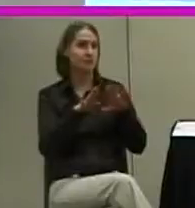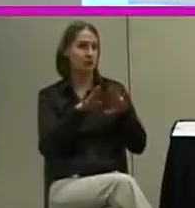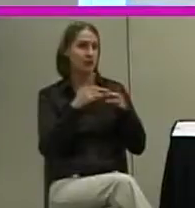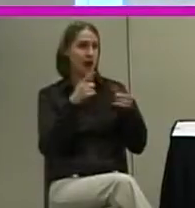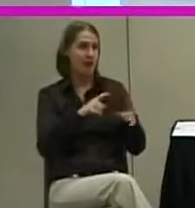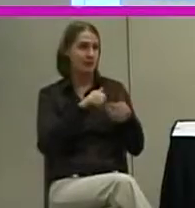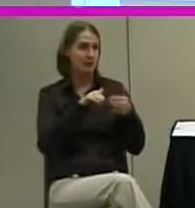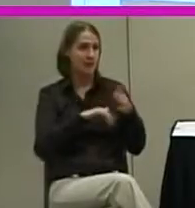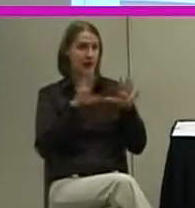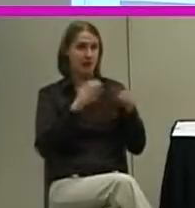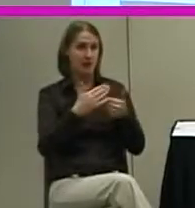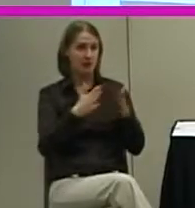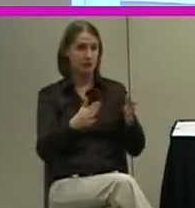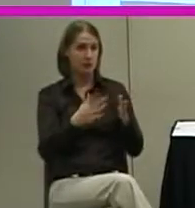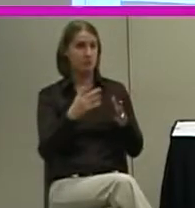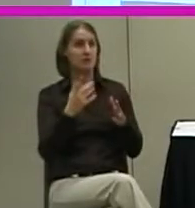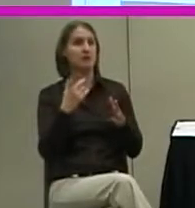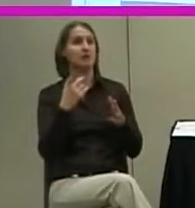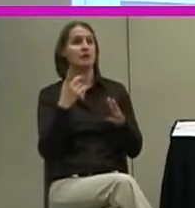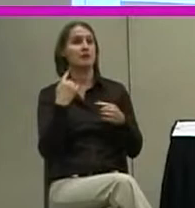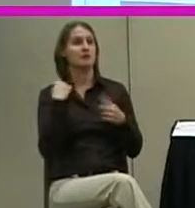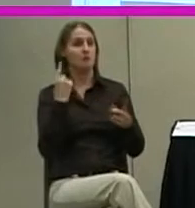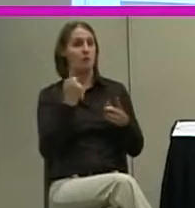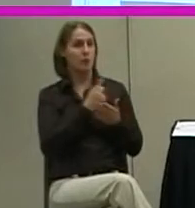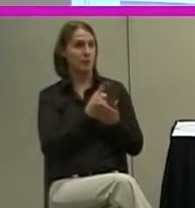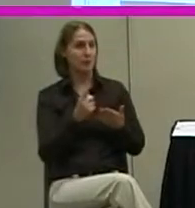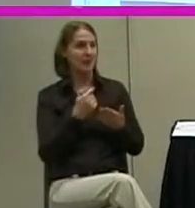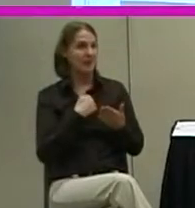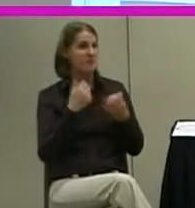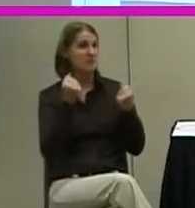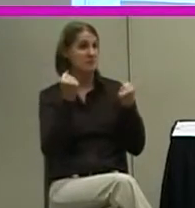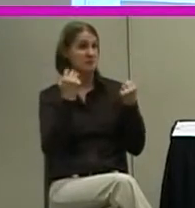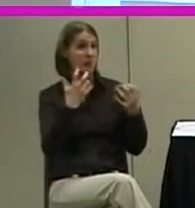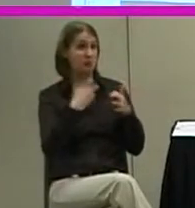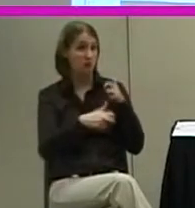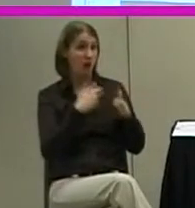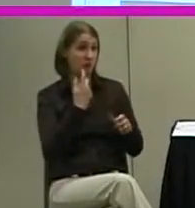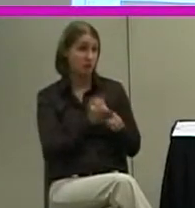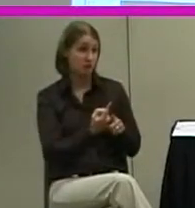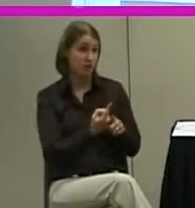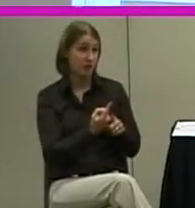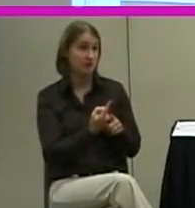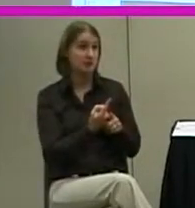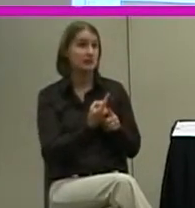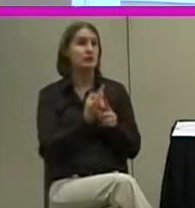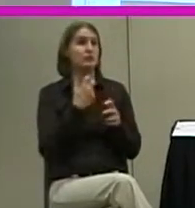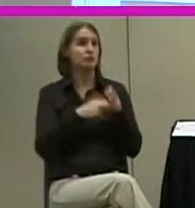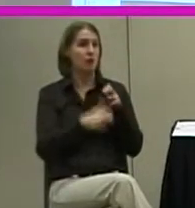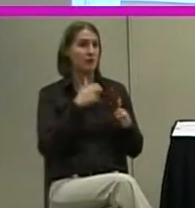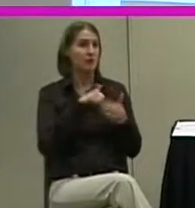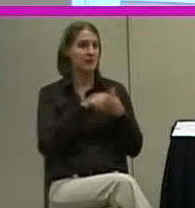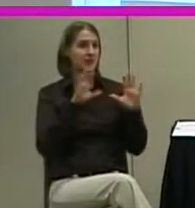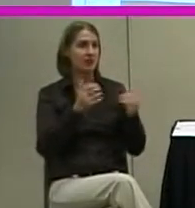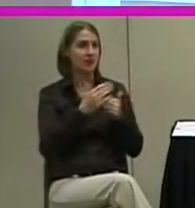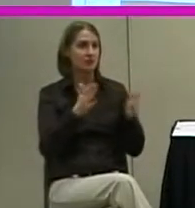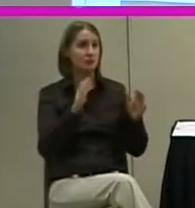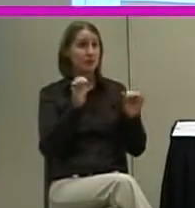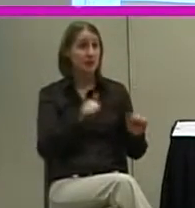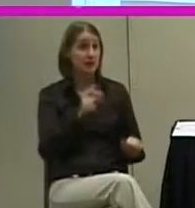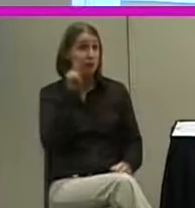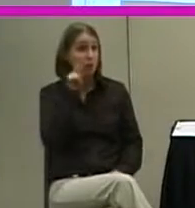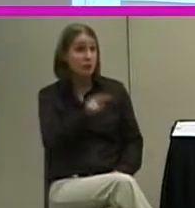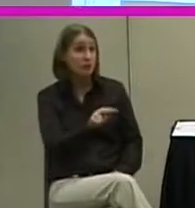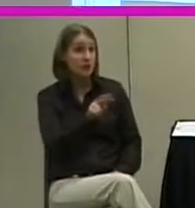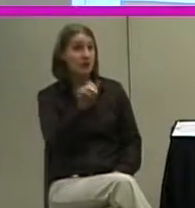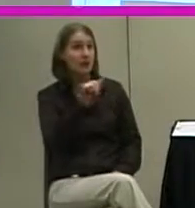in the last week, there are a lot of problems. Problems in the classroom can be looked at just